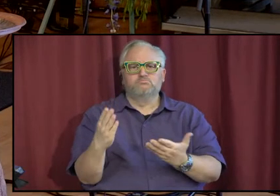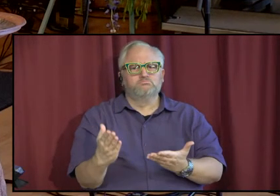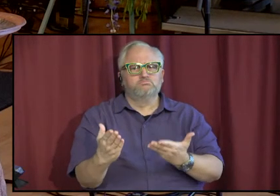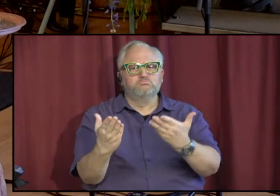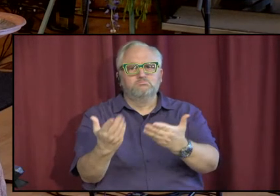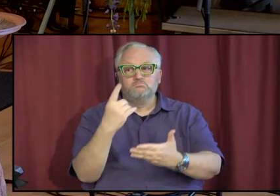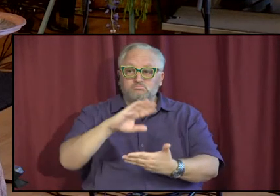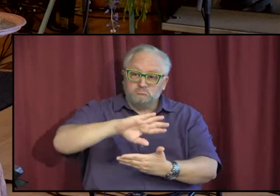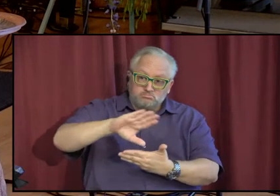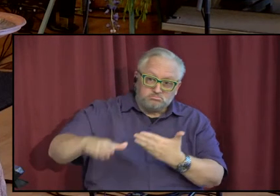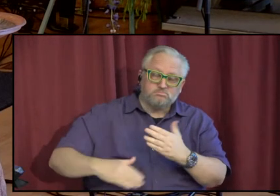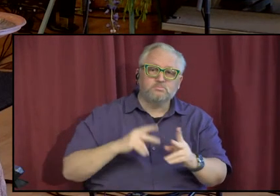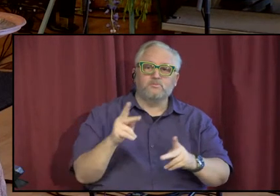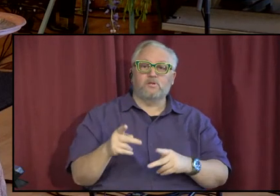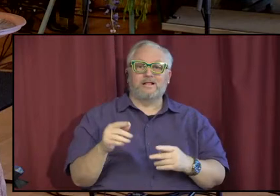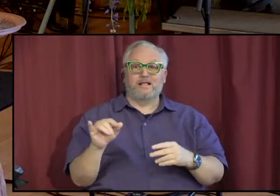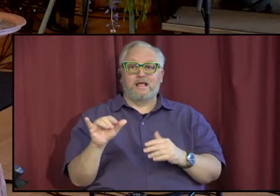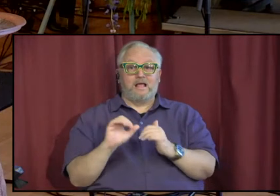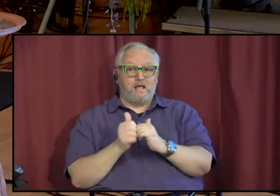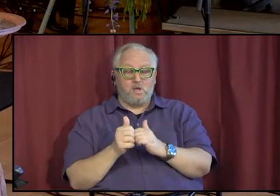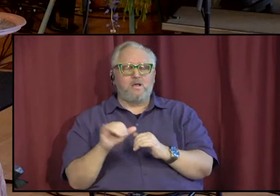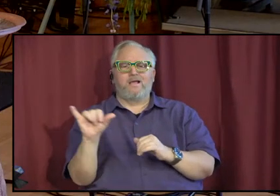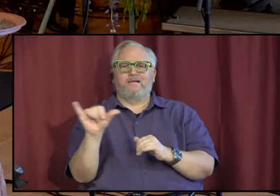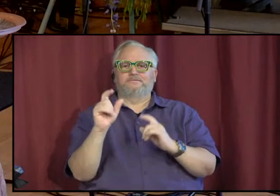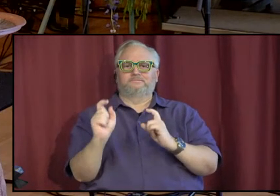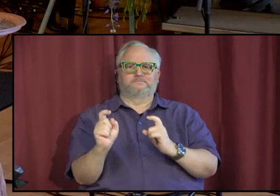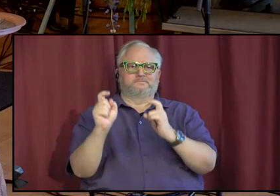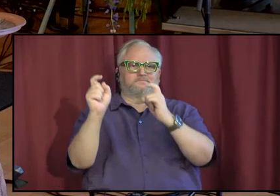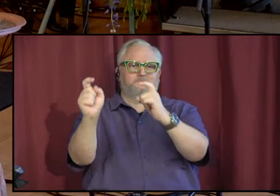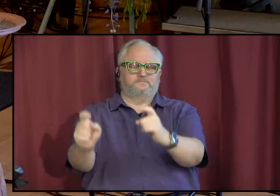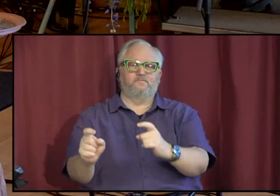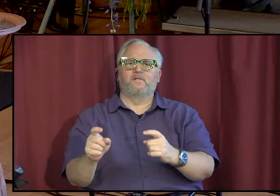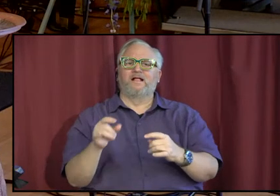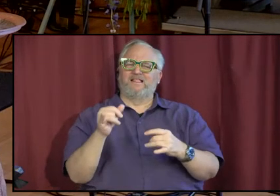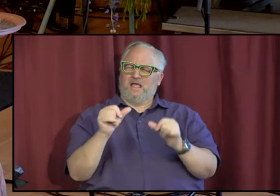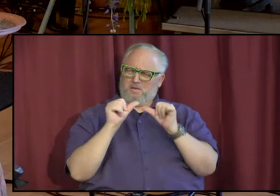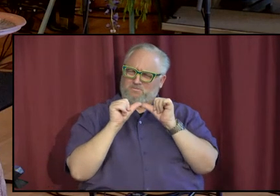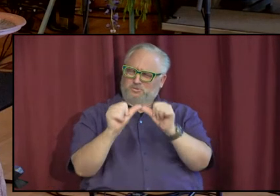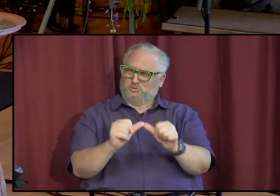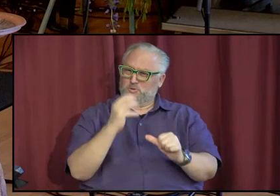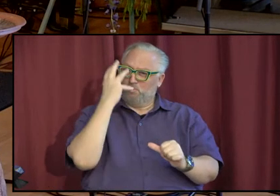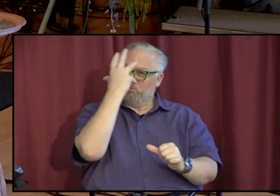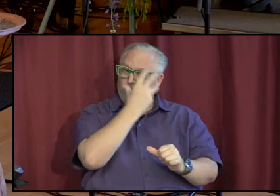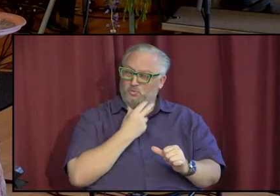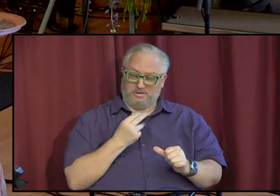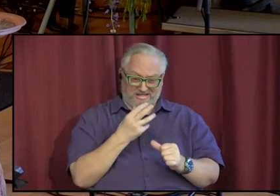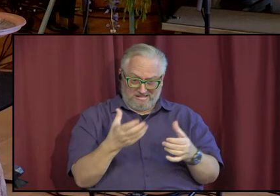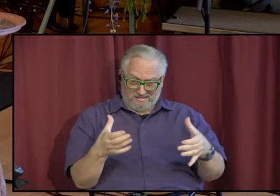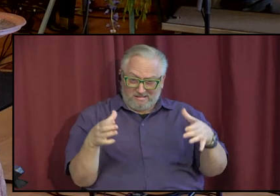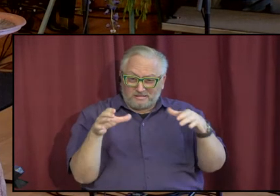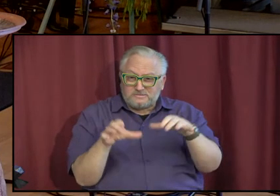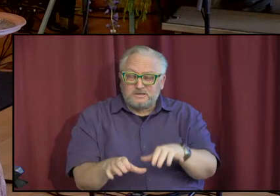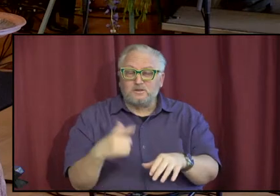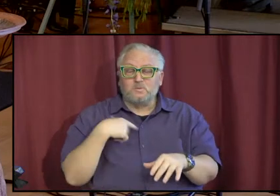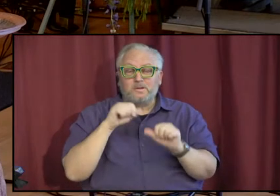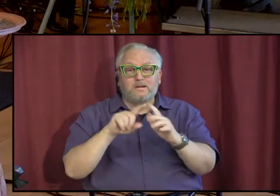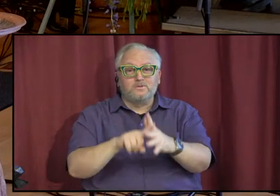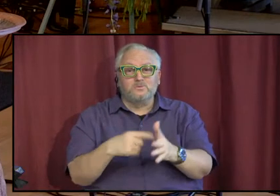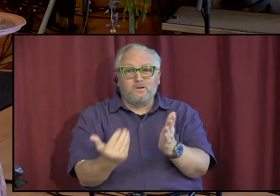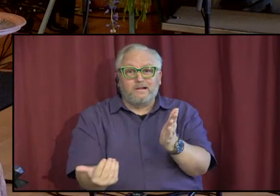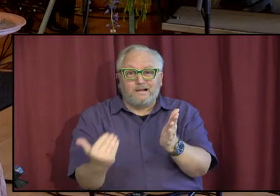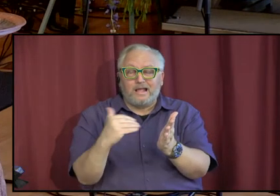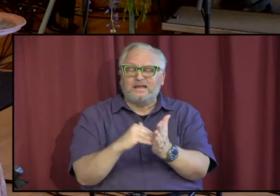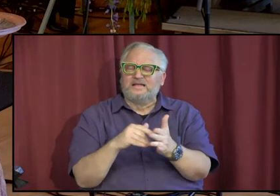gift. Awaken to this beauty that persists, this chance that we might begin again, that